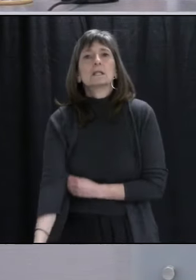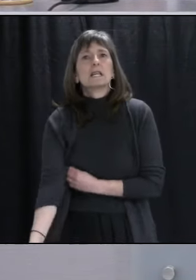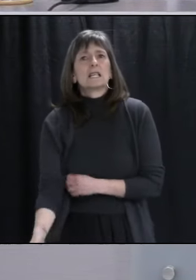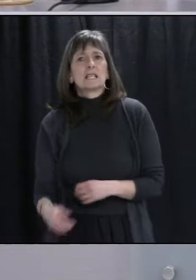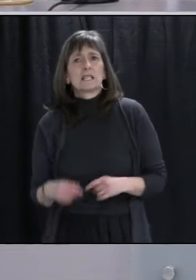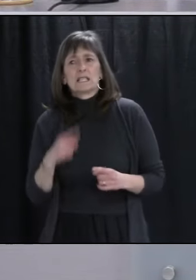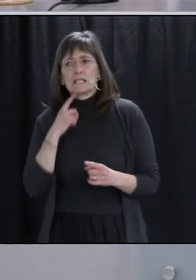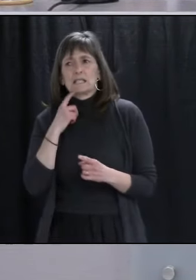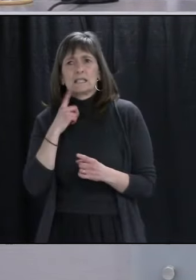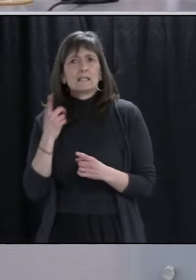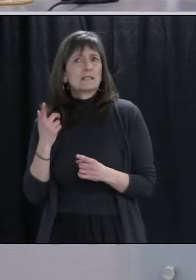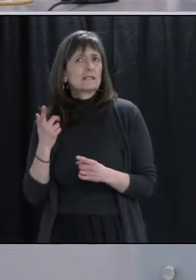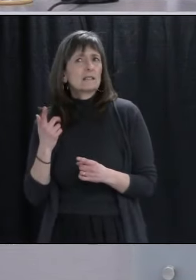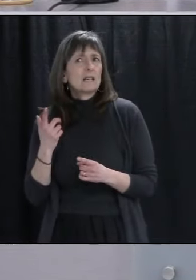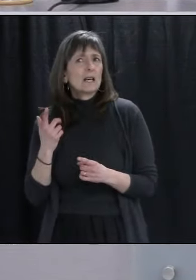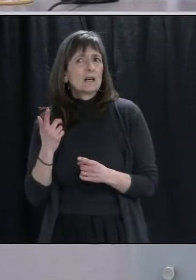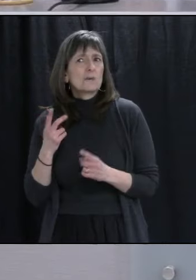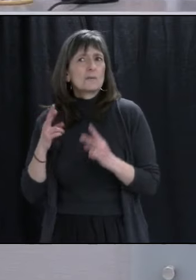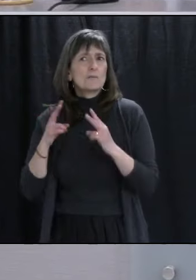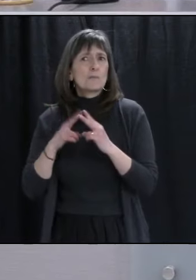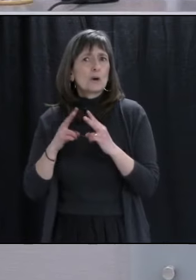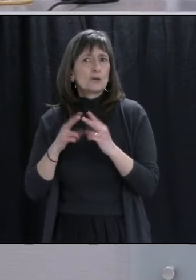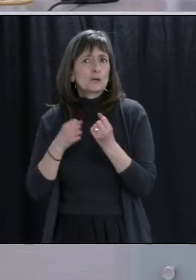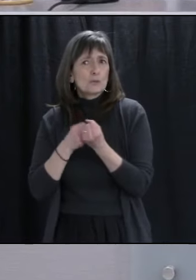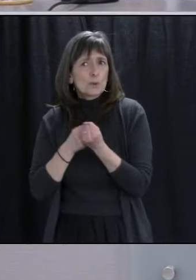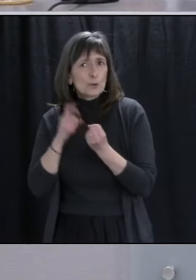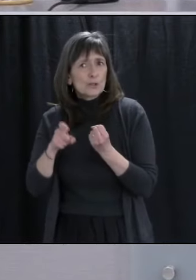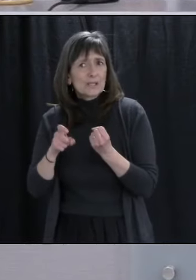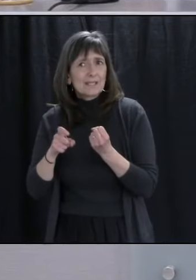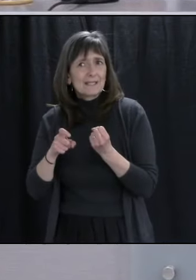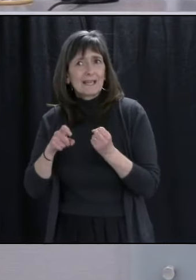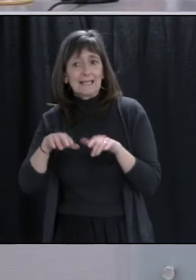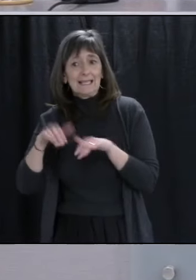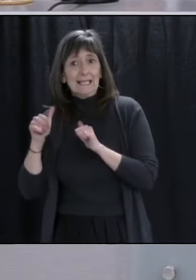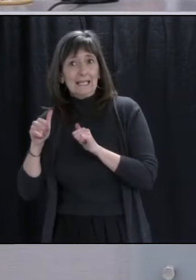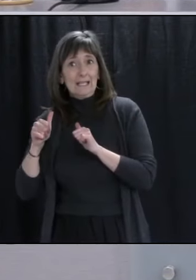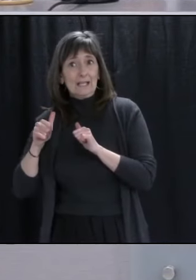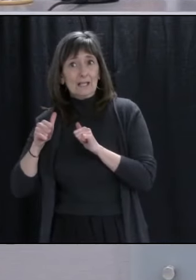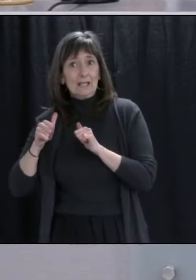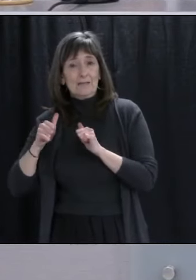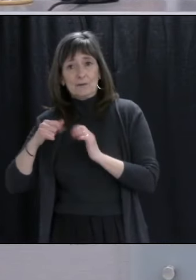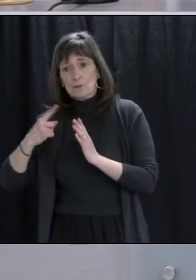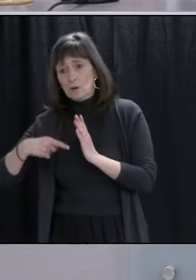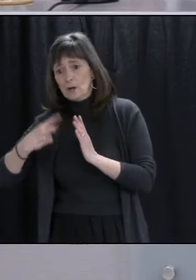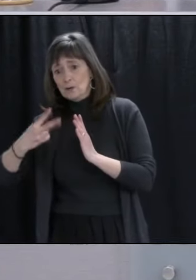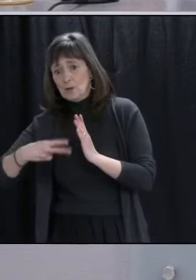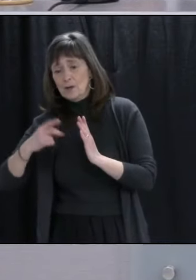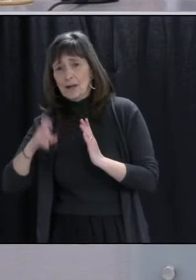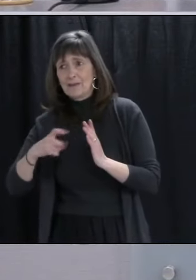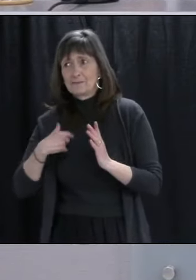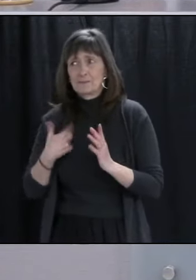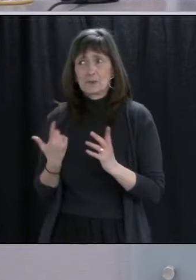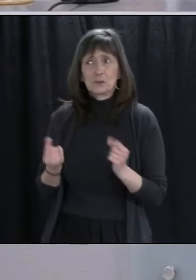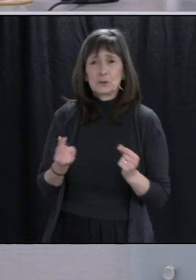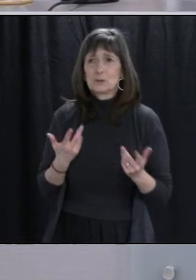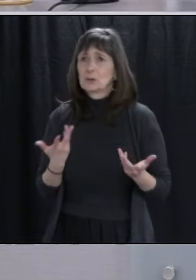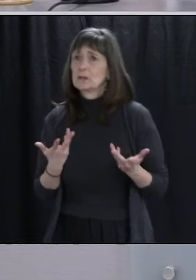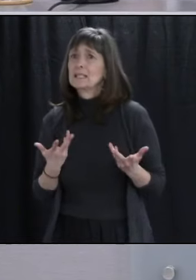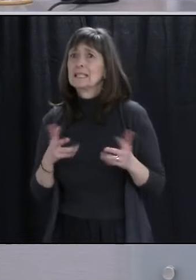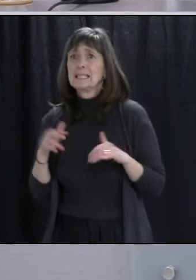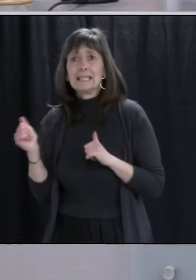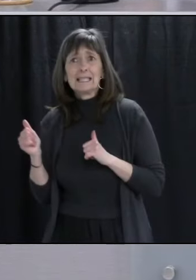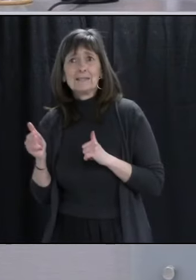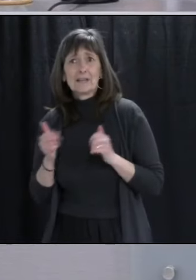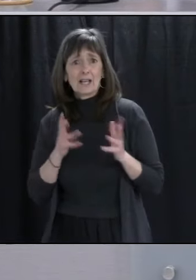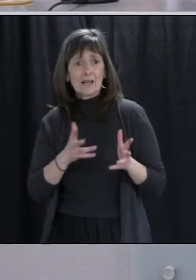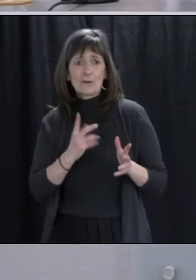hours. Scientific evidence suggests it's critical both parents bond with the baby at the time. What can you say to these expecting mothers? It's a